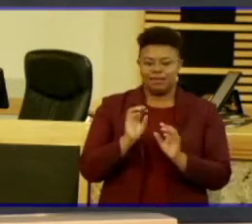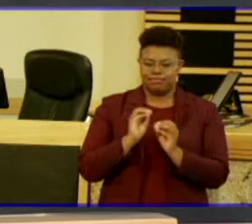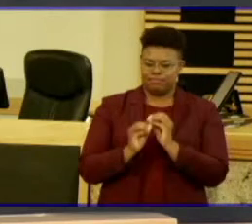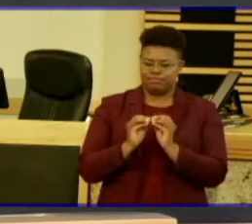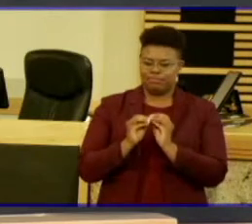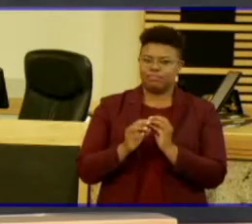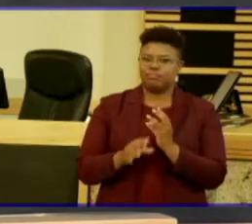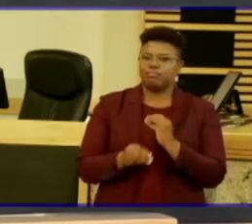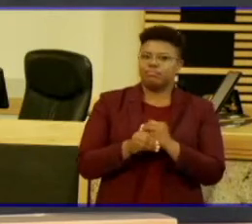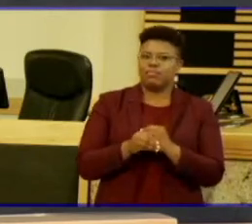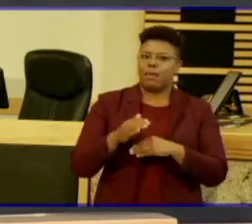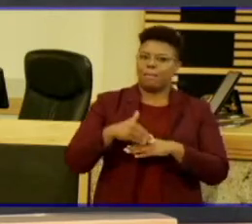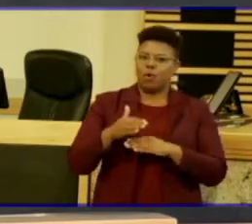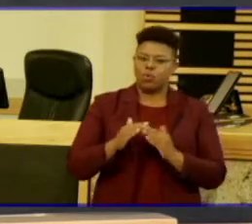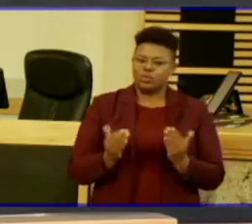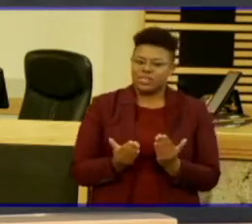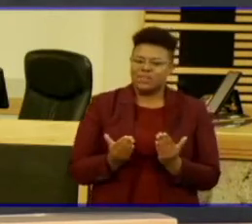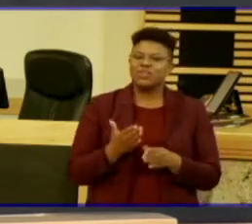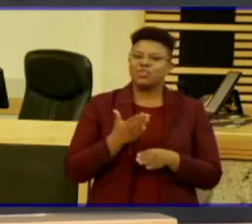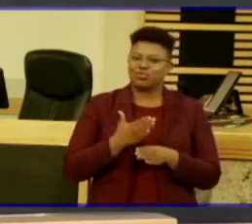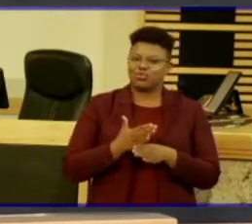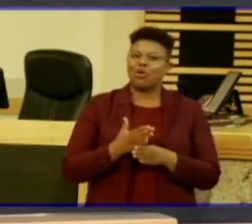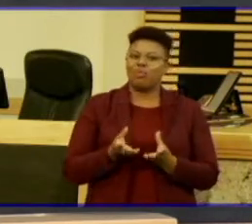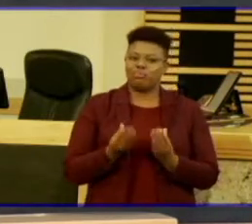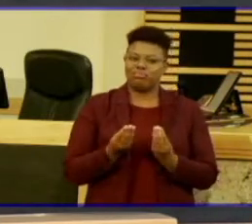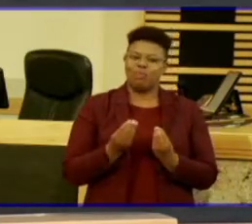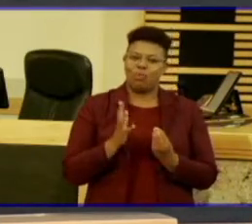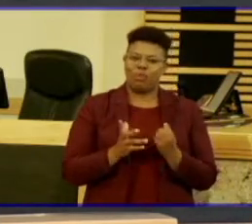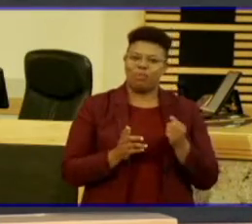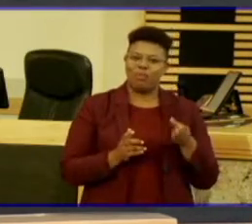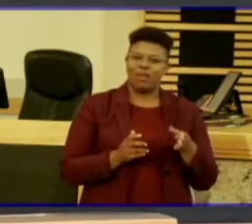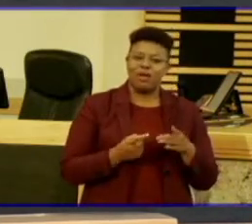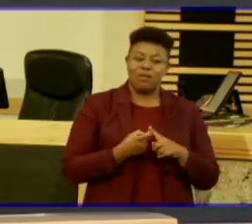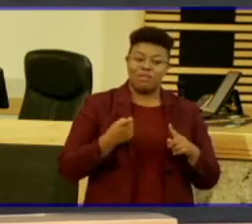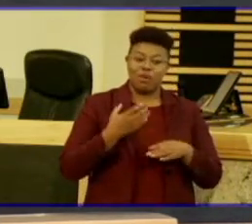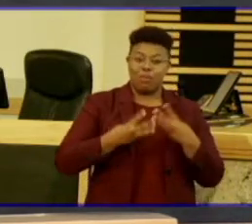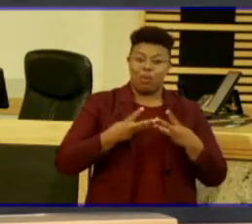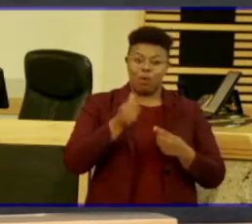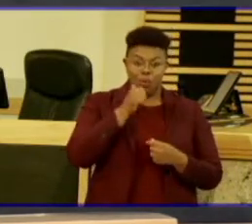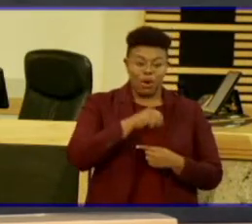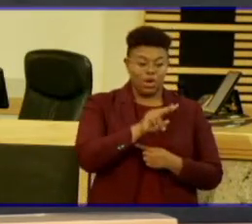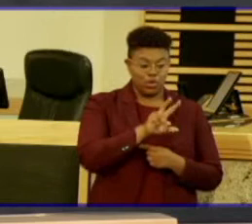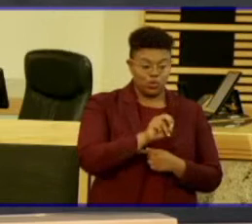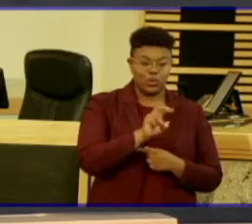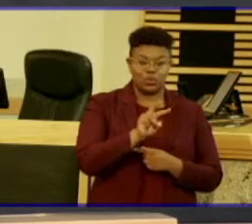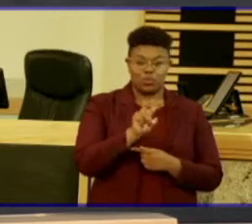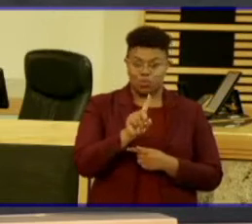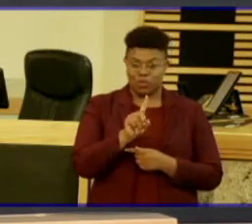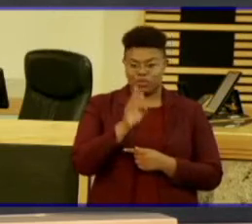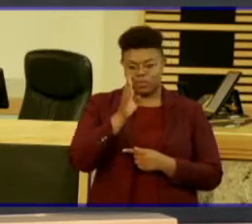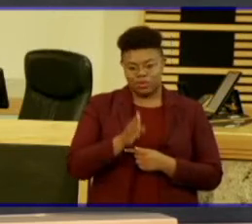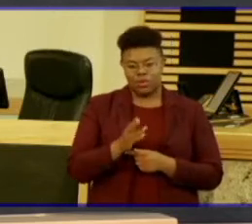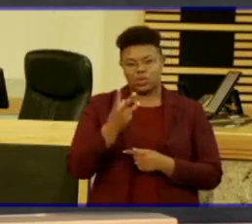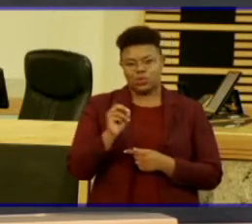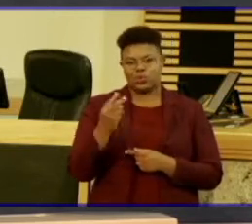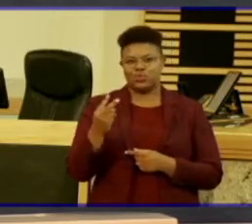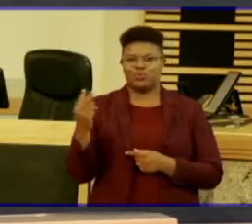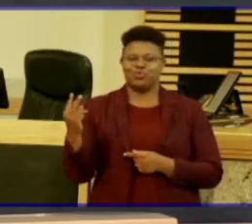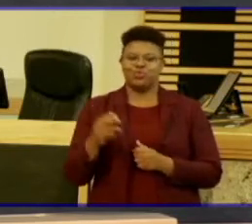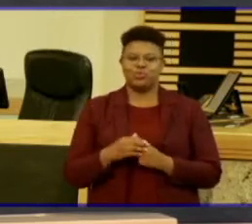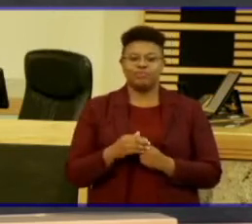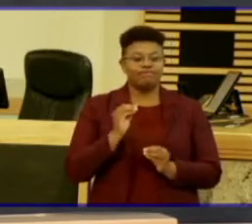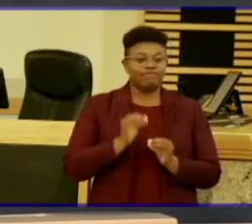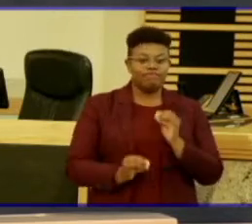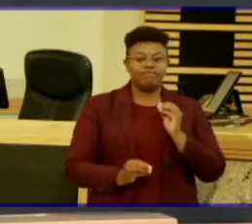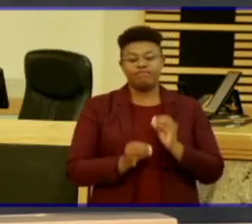and services jobs, which will be operationalized from 2021 and 2022. The construction phase will